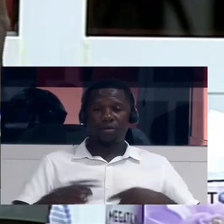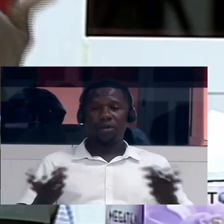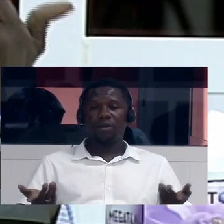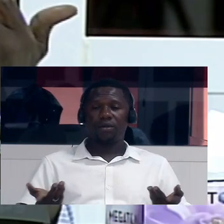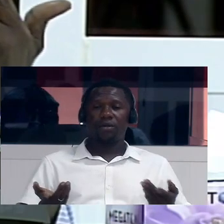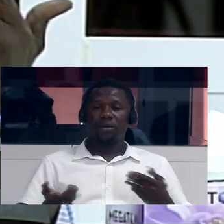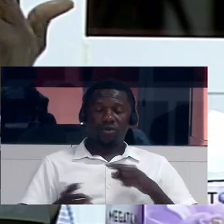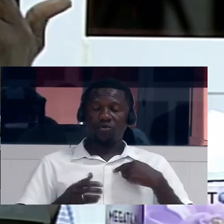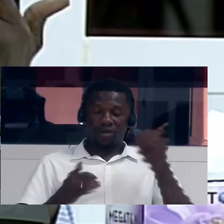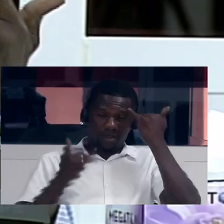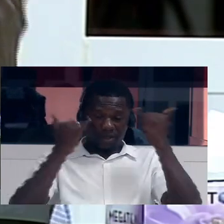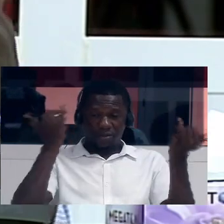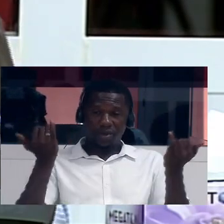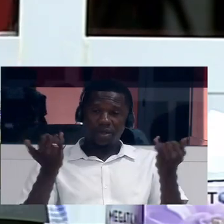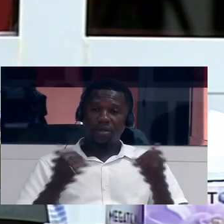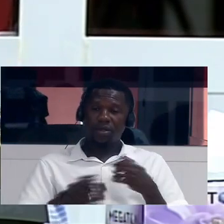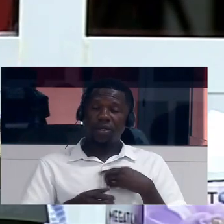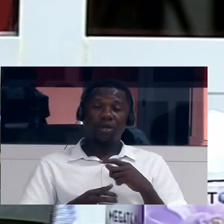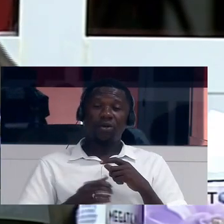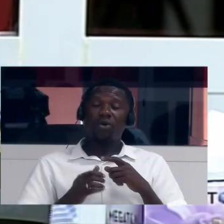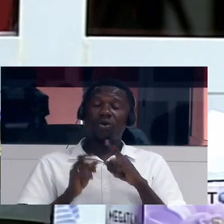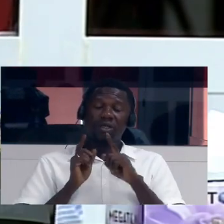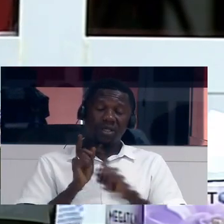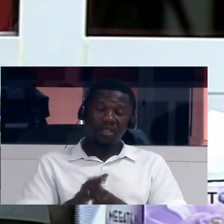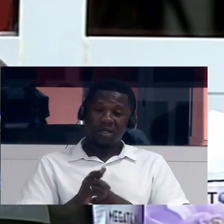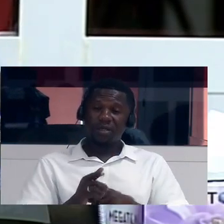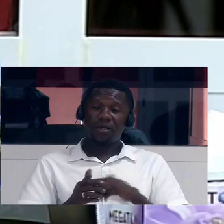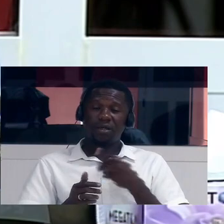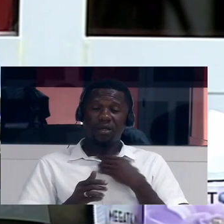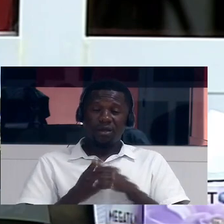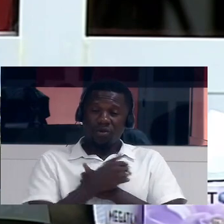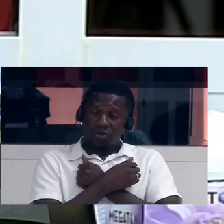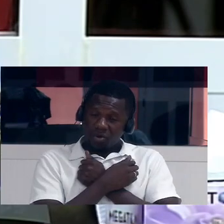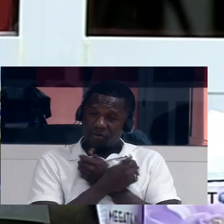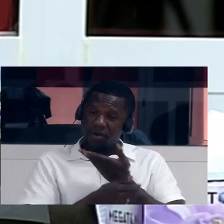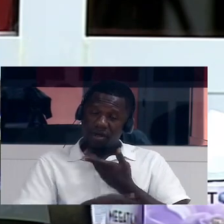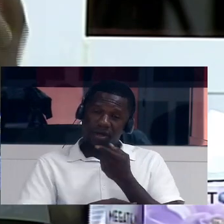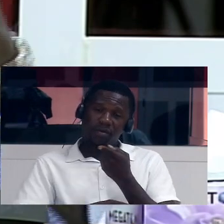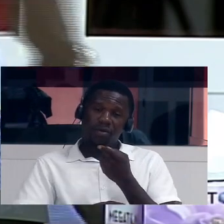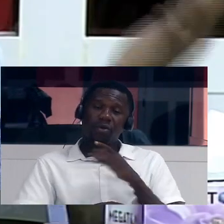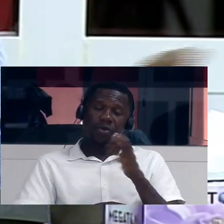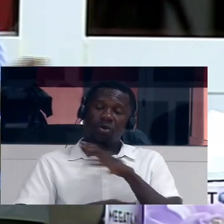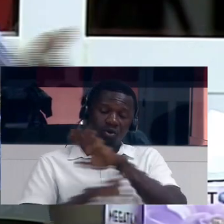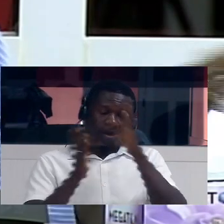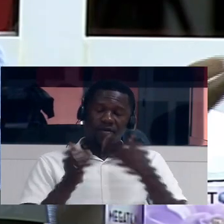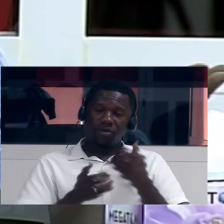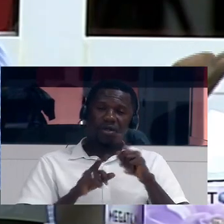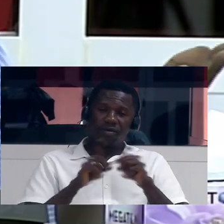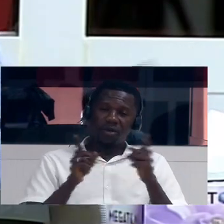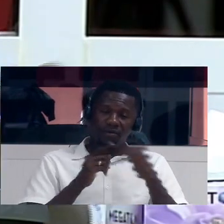That was my experience. And unless there is that element of love, you can all have your different